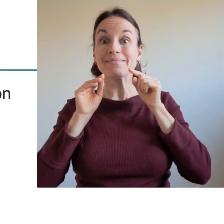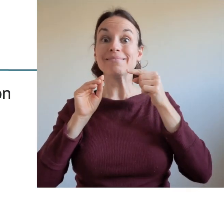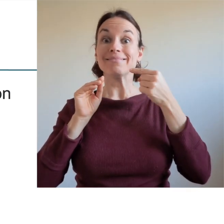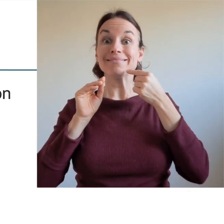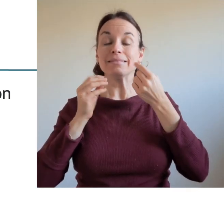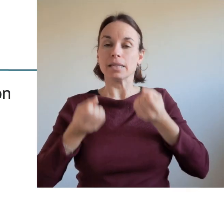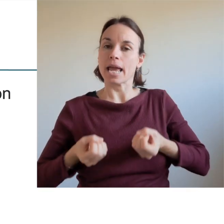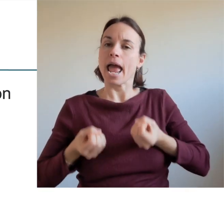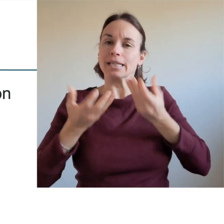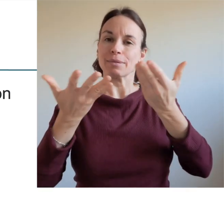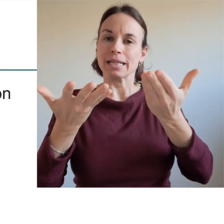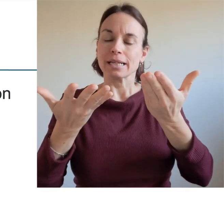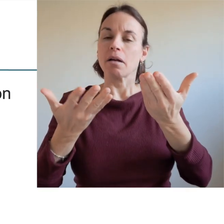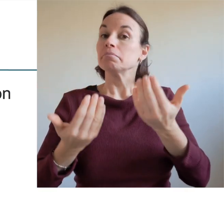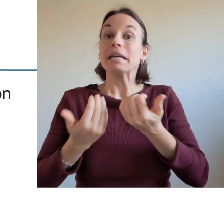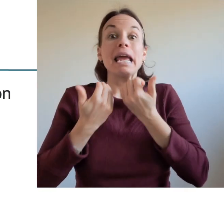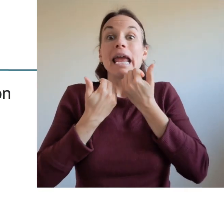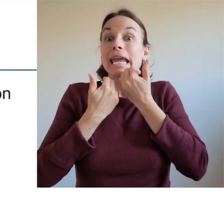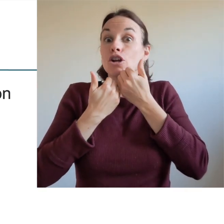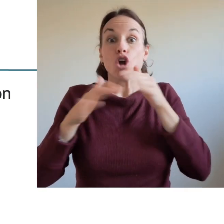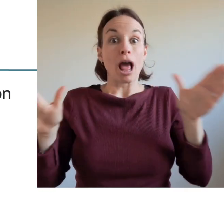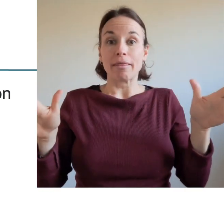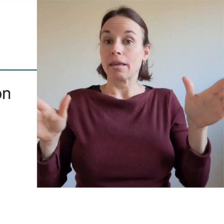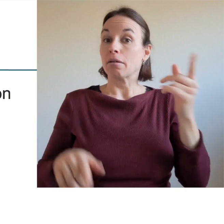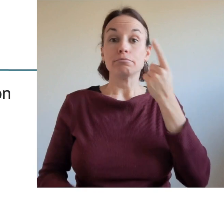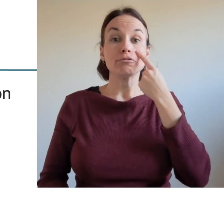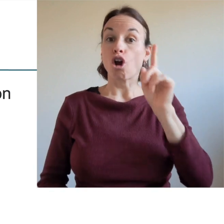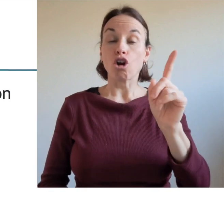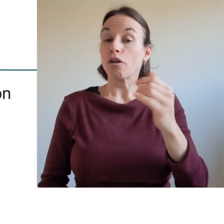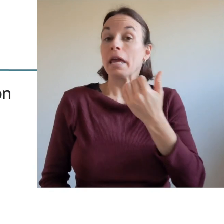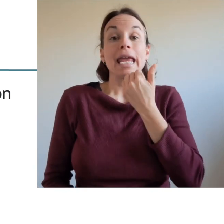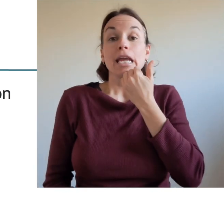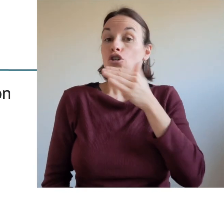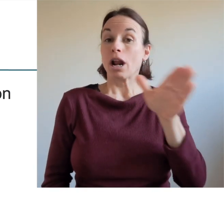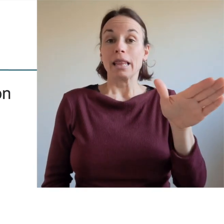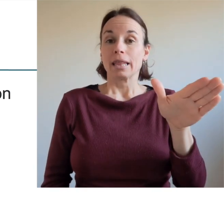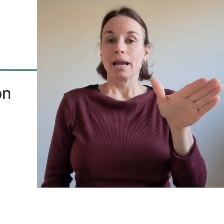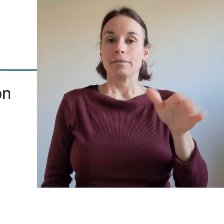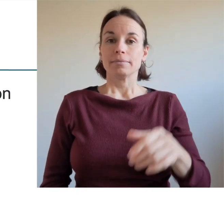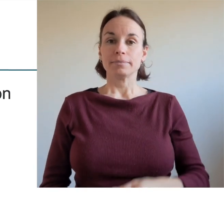down signals ignorance, and therefore epistemicity.